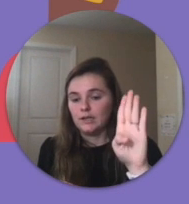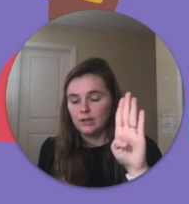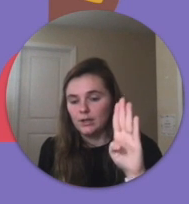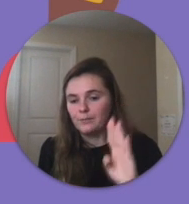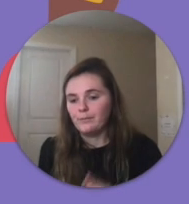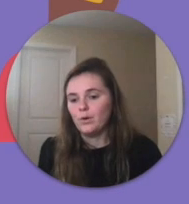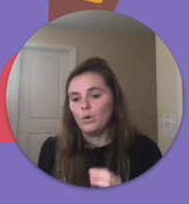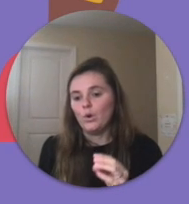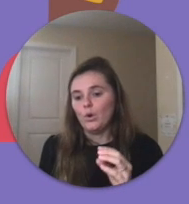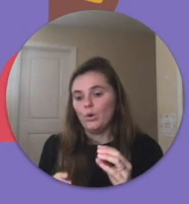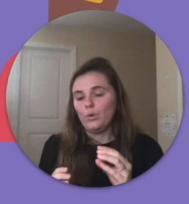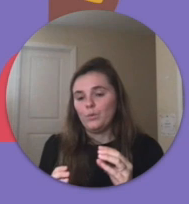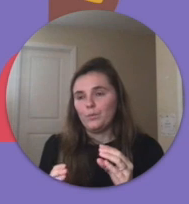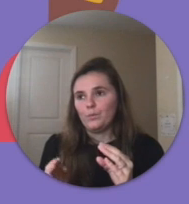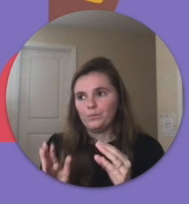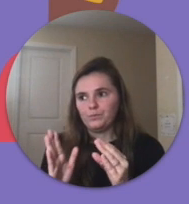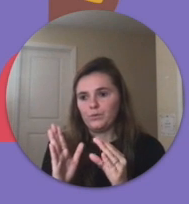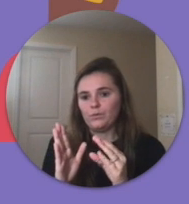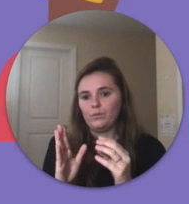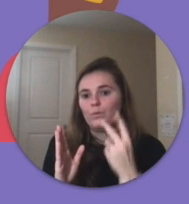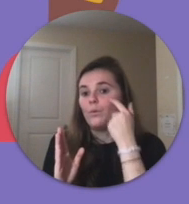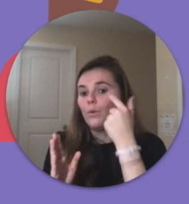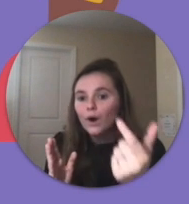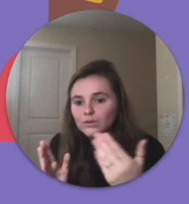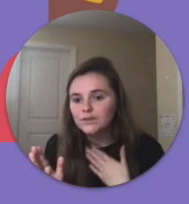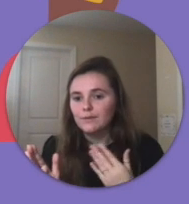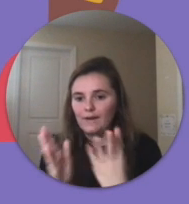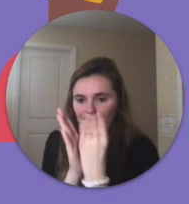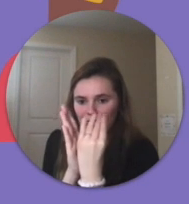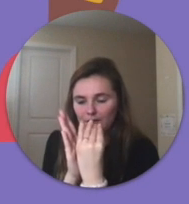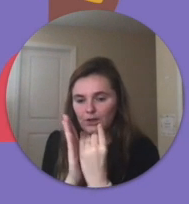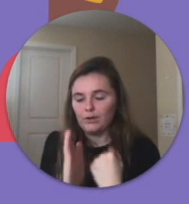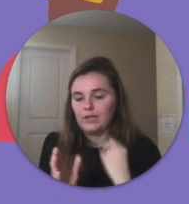Jacob watched my videos,